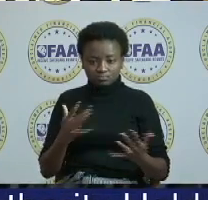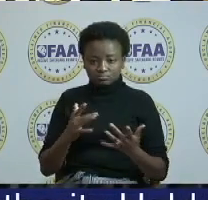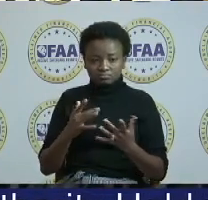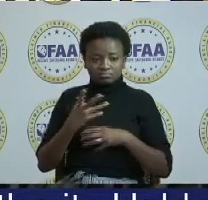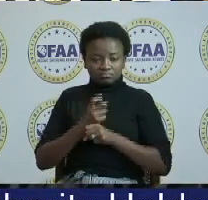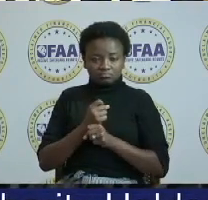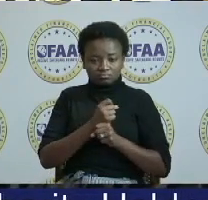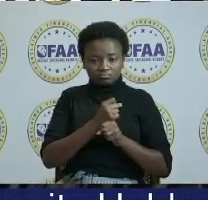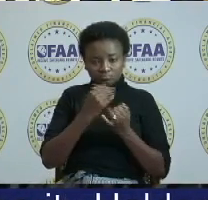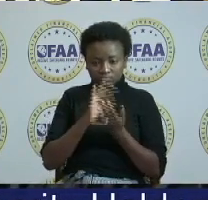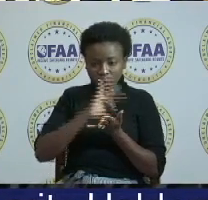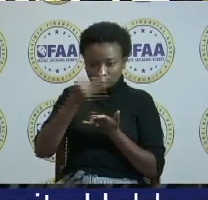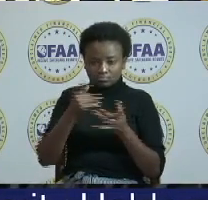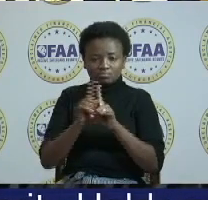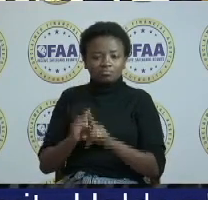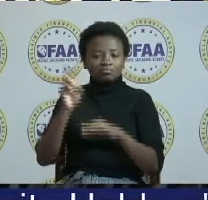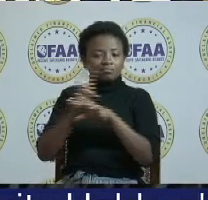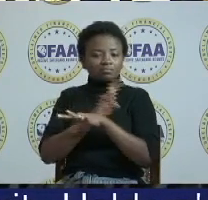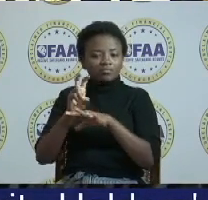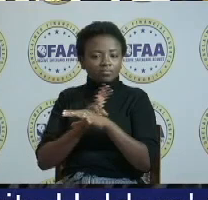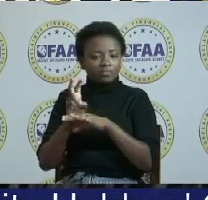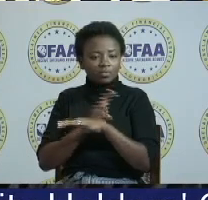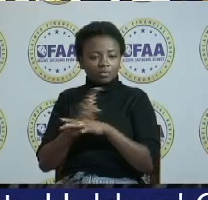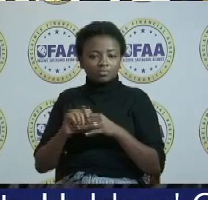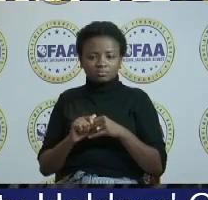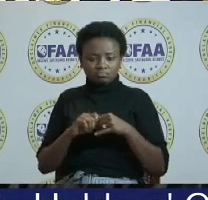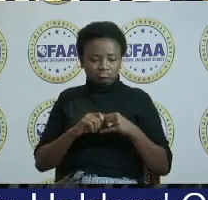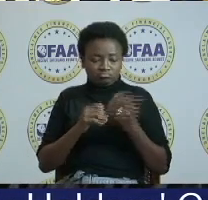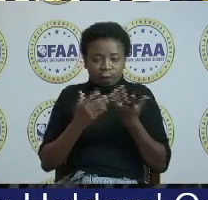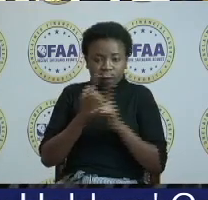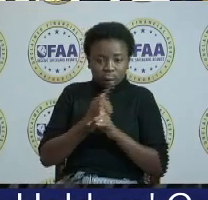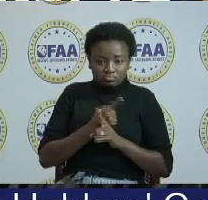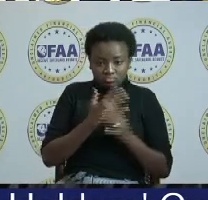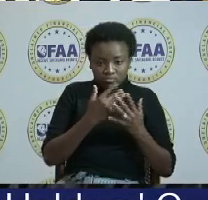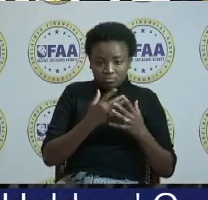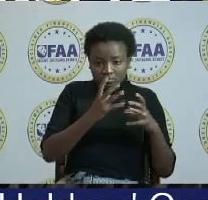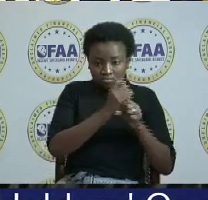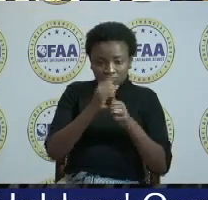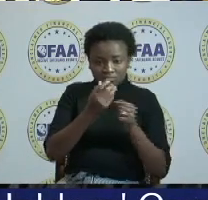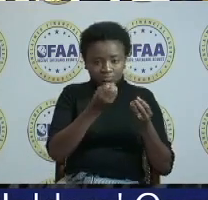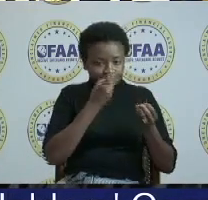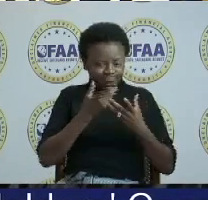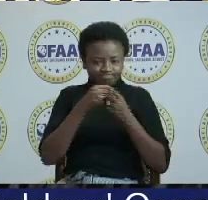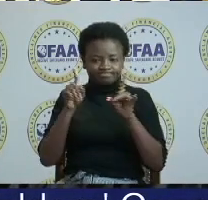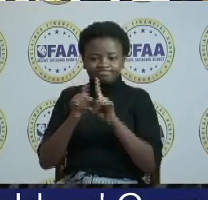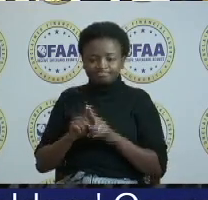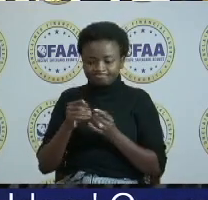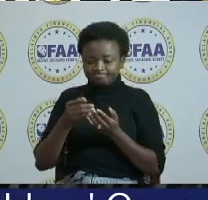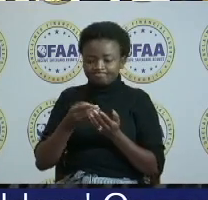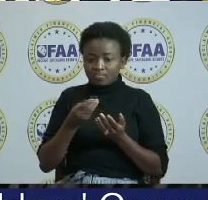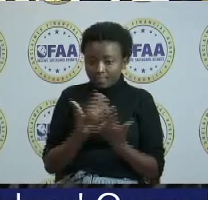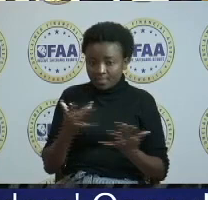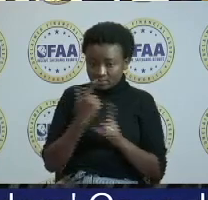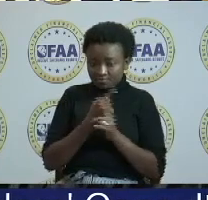Fund, including overseeing compliance by holders, investment of received funds, and the reunification to the rightful